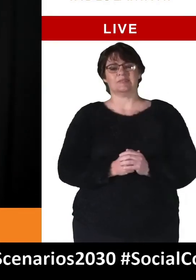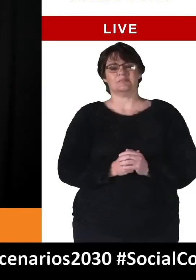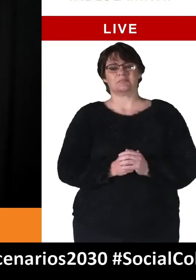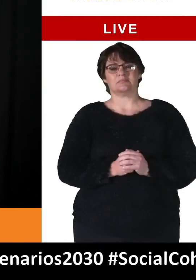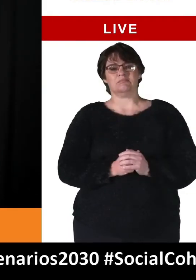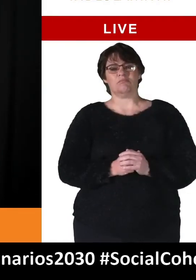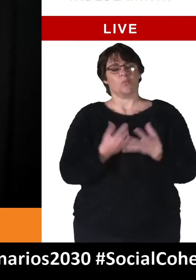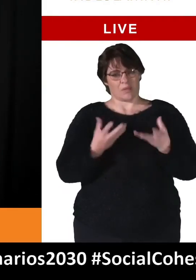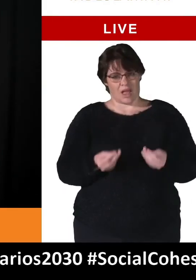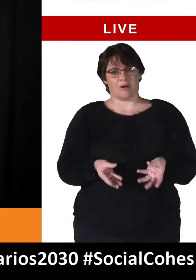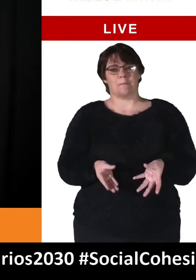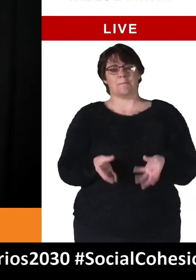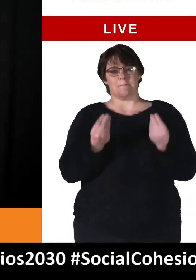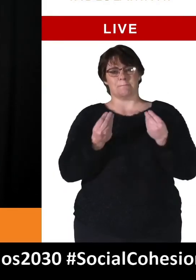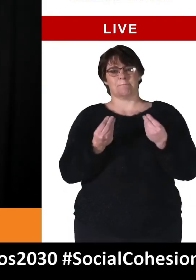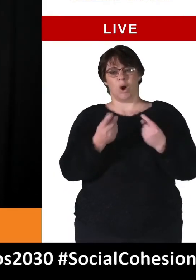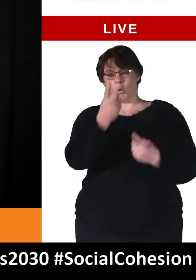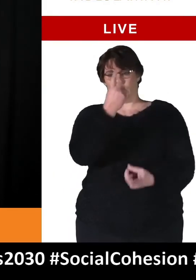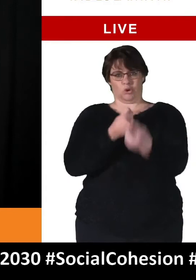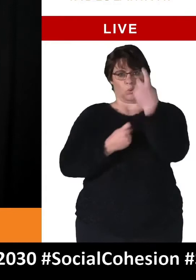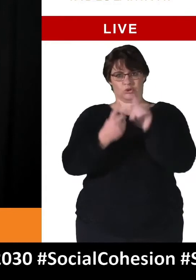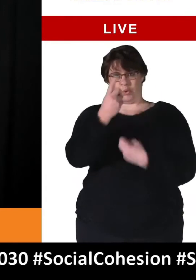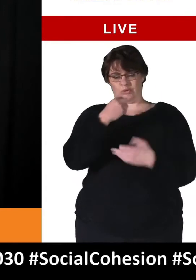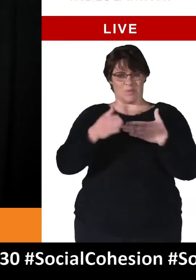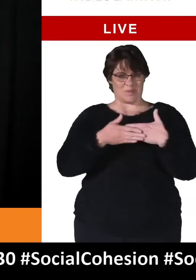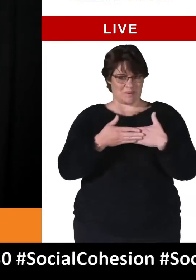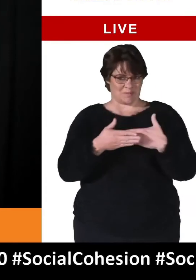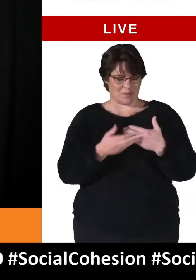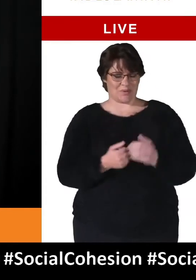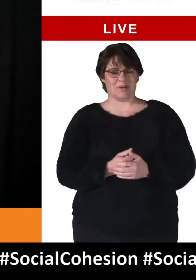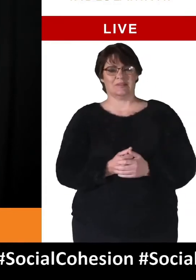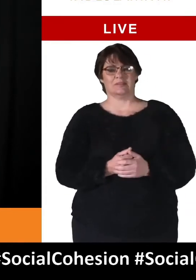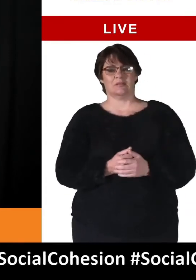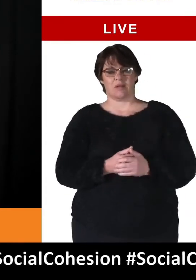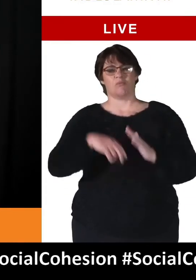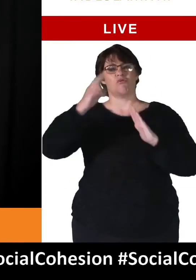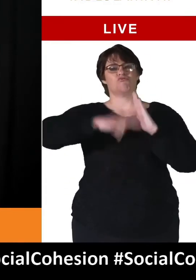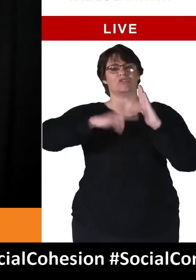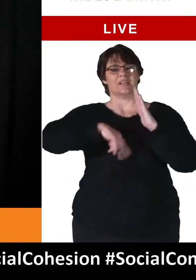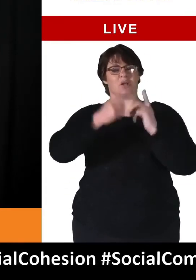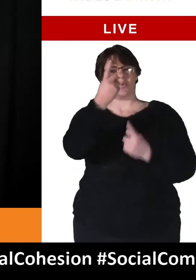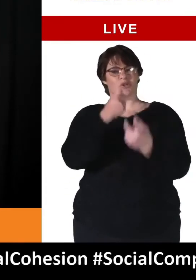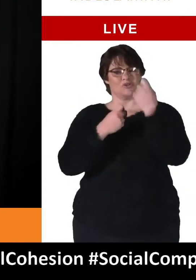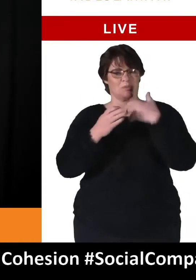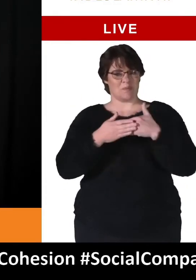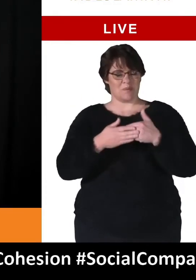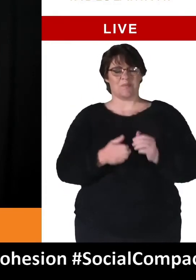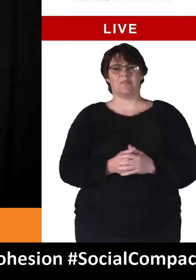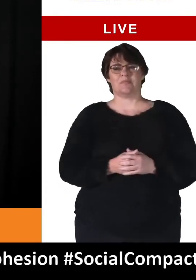have received more questions, so I'd like to read these questions out to you.